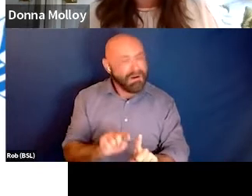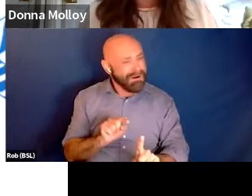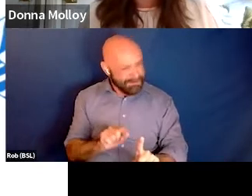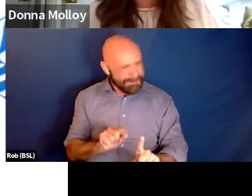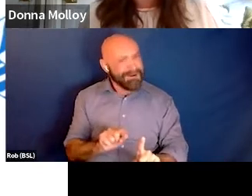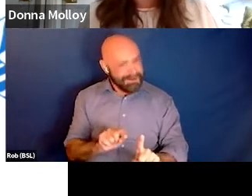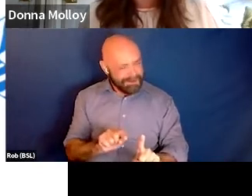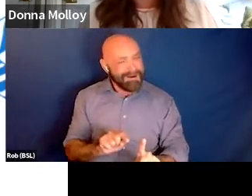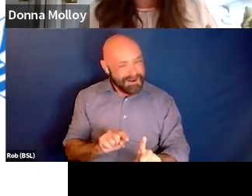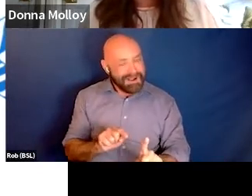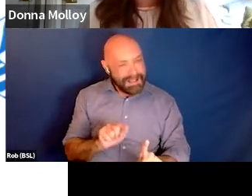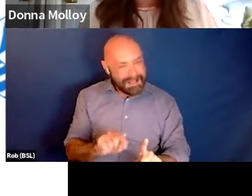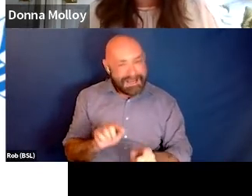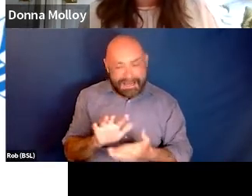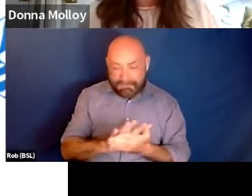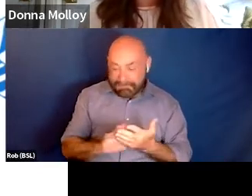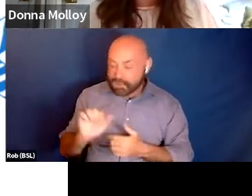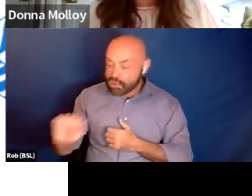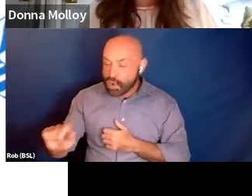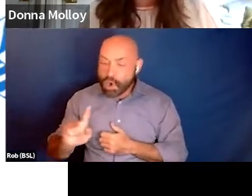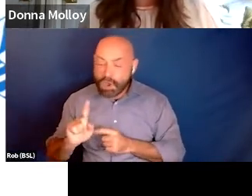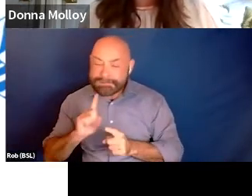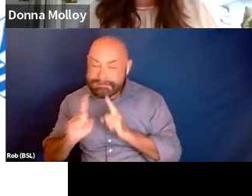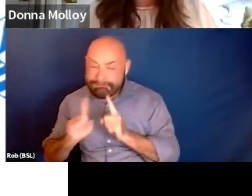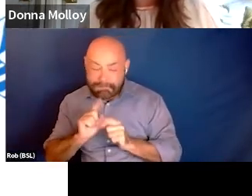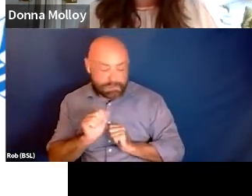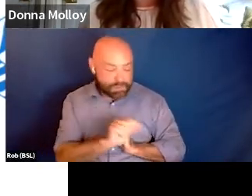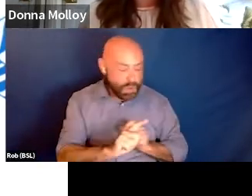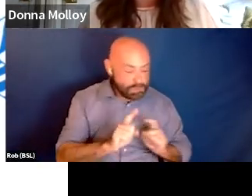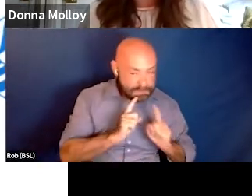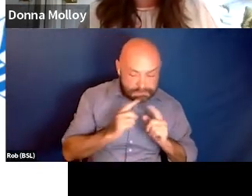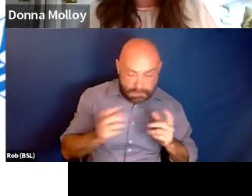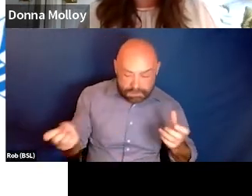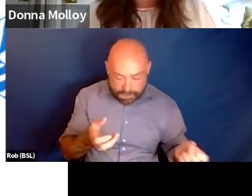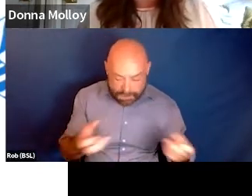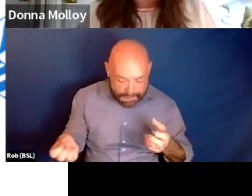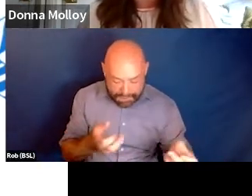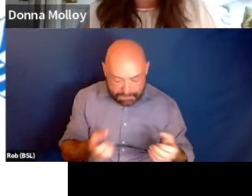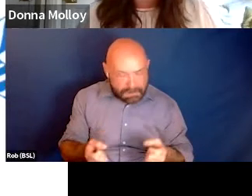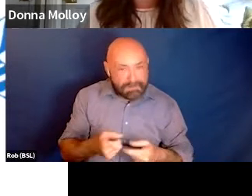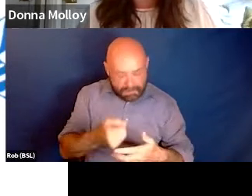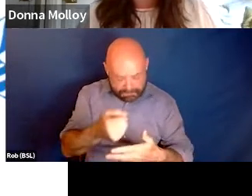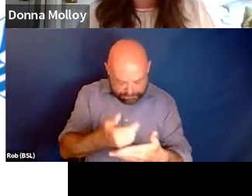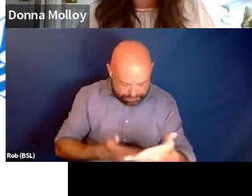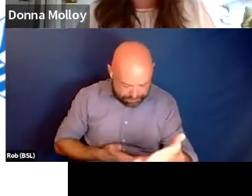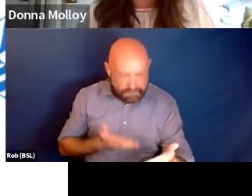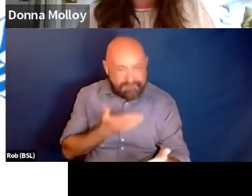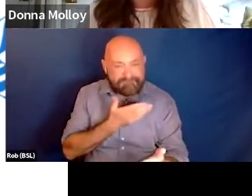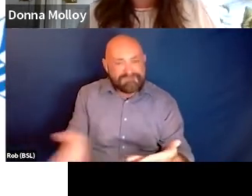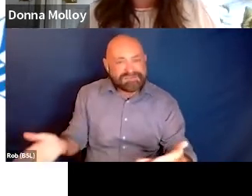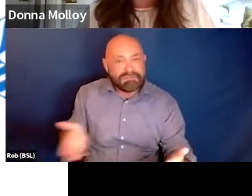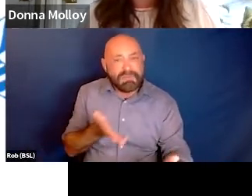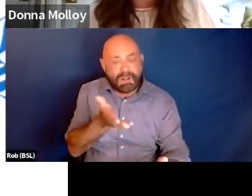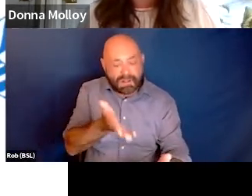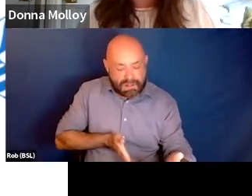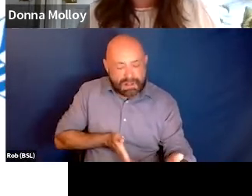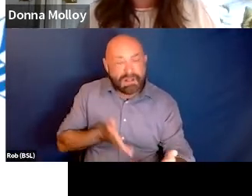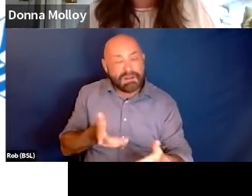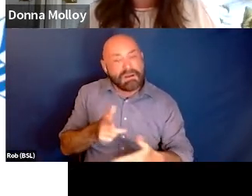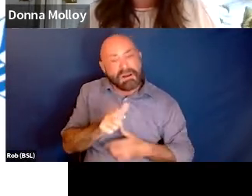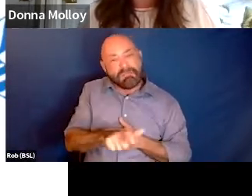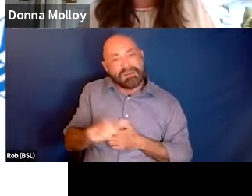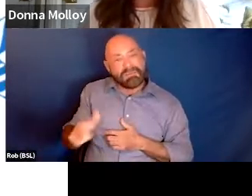data that's available much more visible to partner organisations than it was previously. People are really valuing